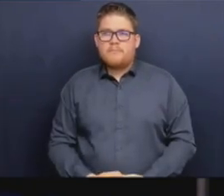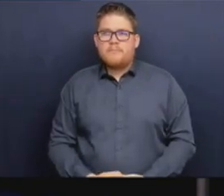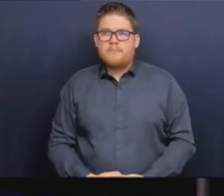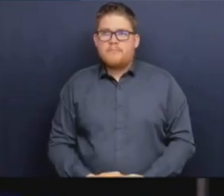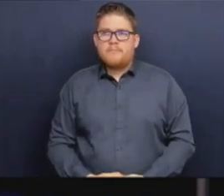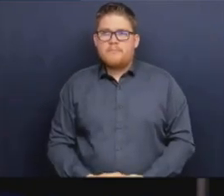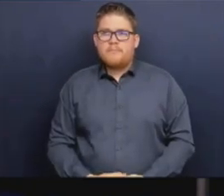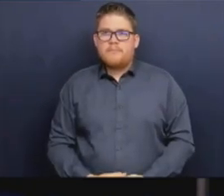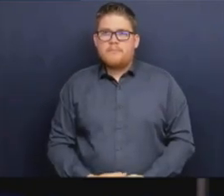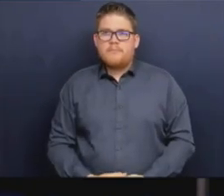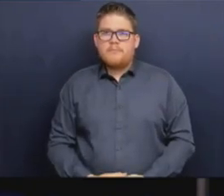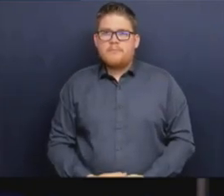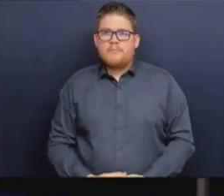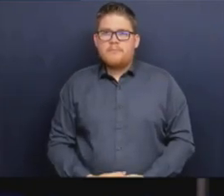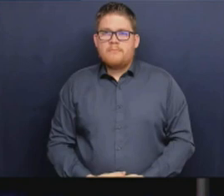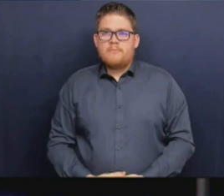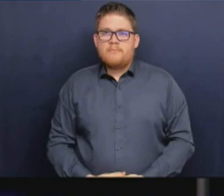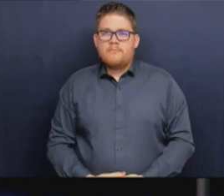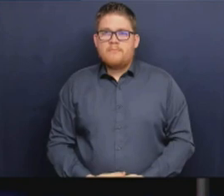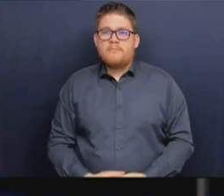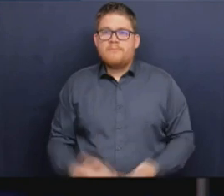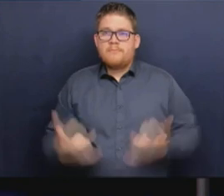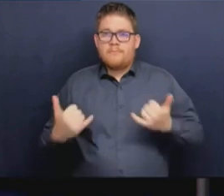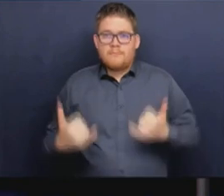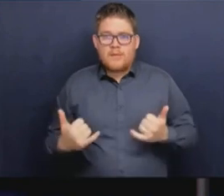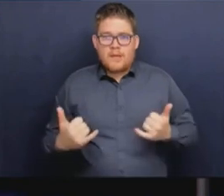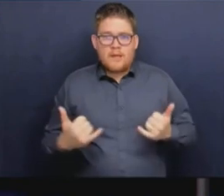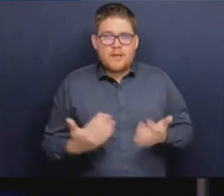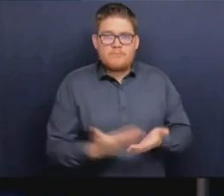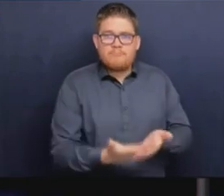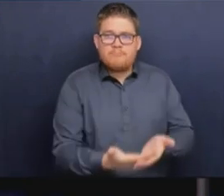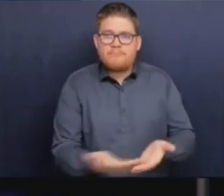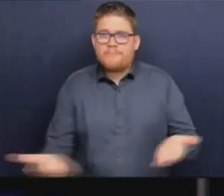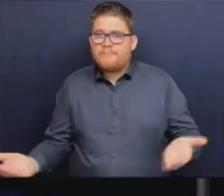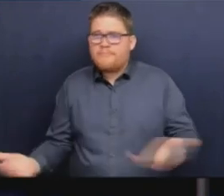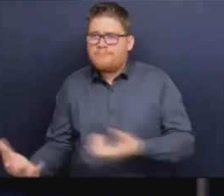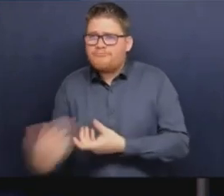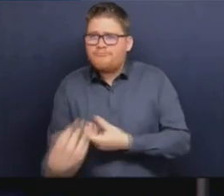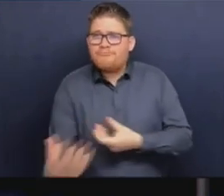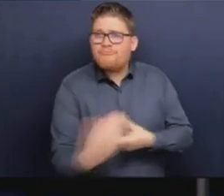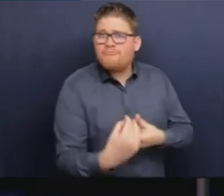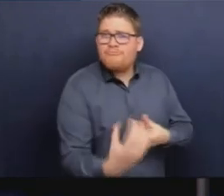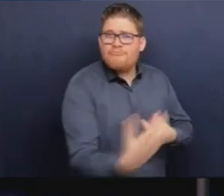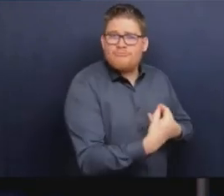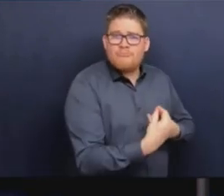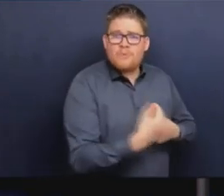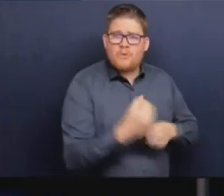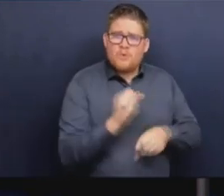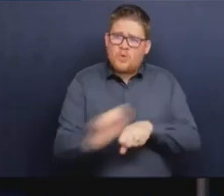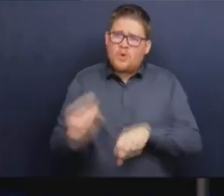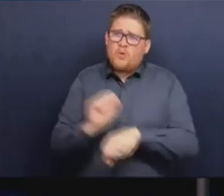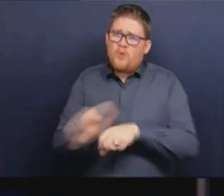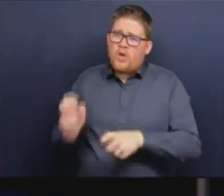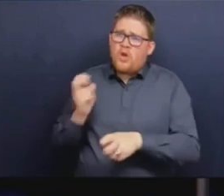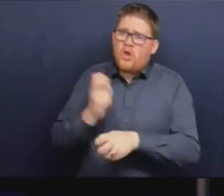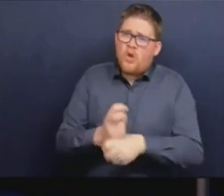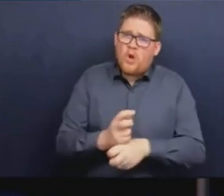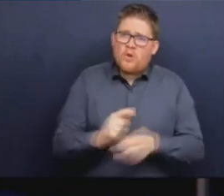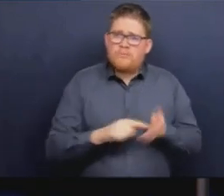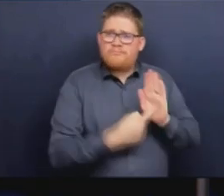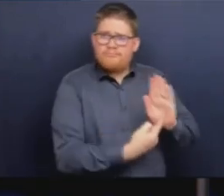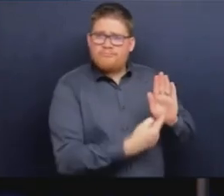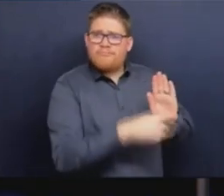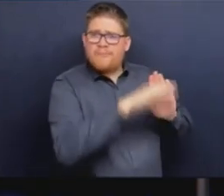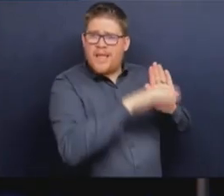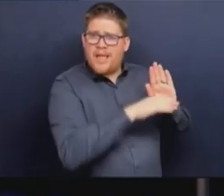For now, I would like to thank everyone who has contributed to make this legislation a reality. The 13,000 people